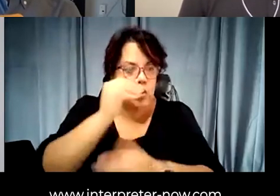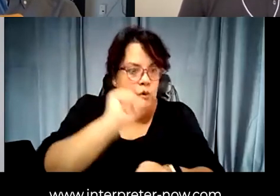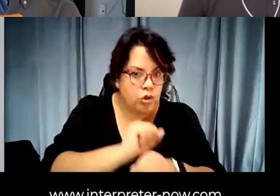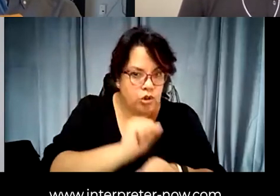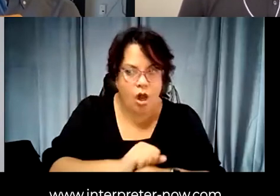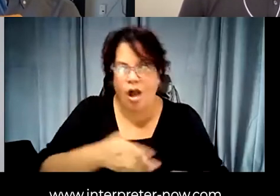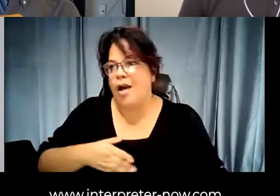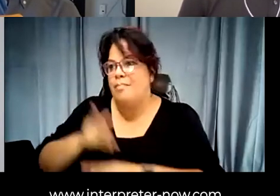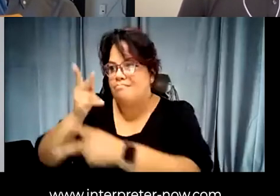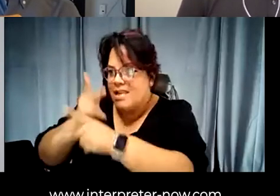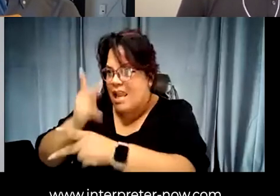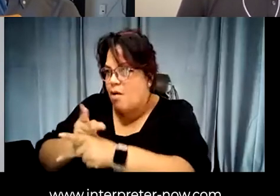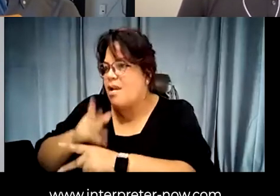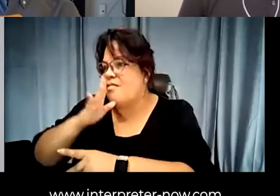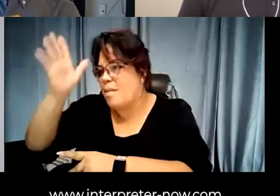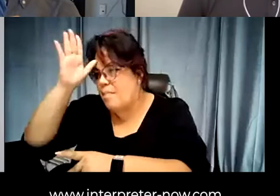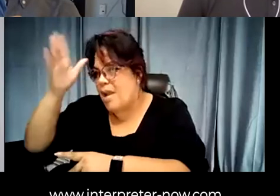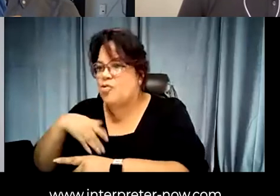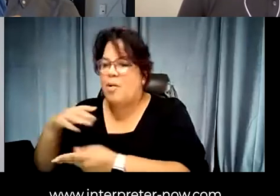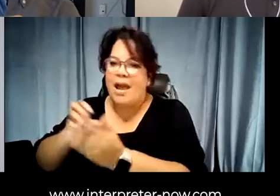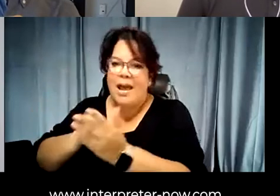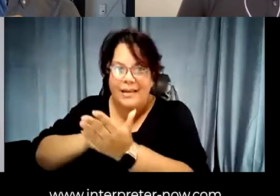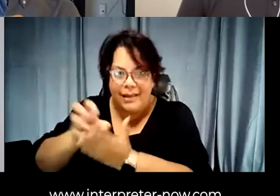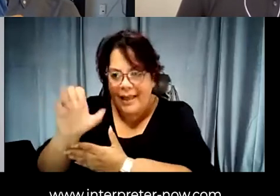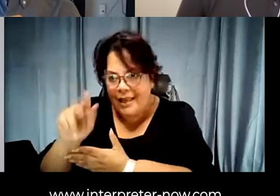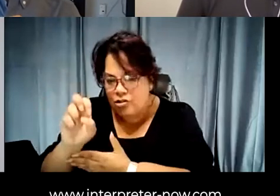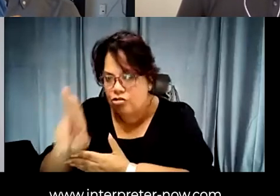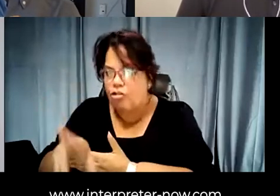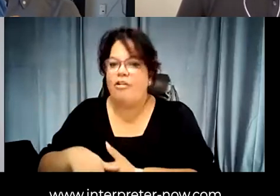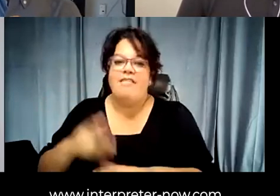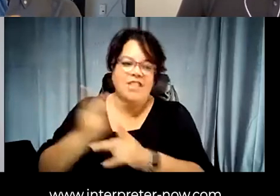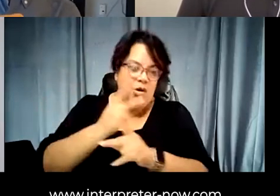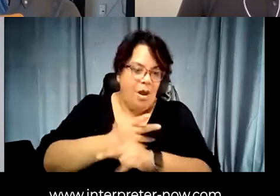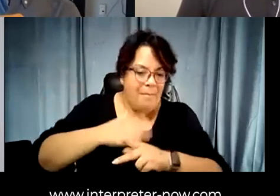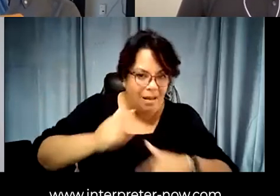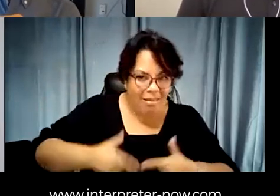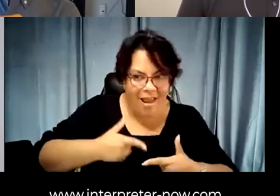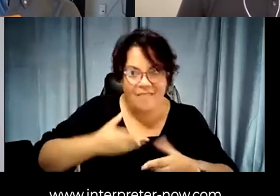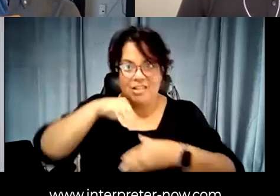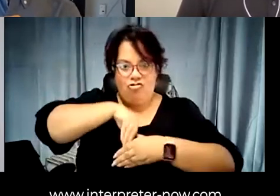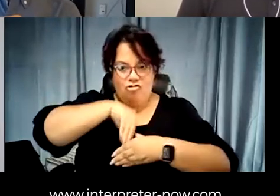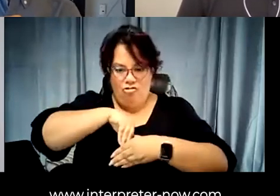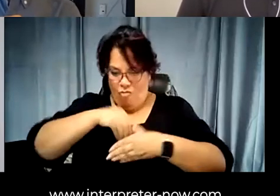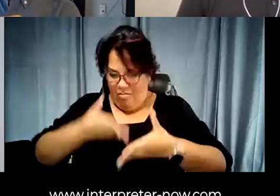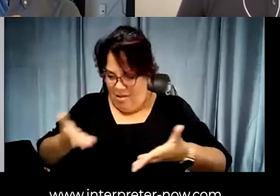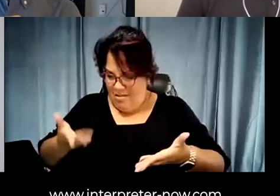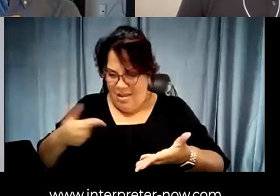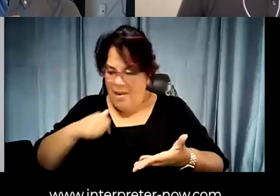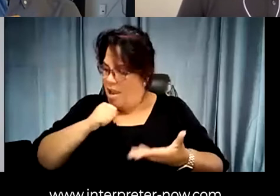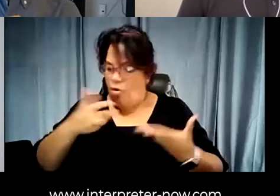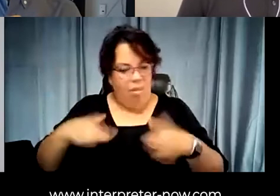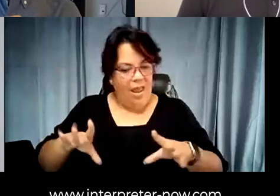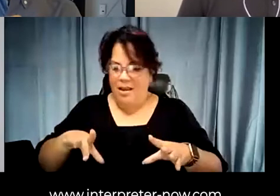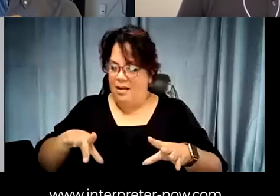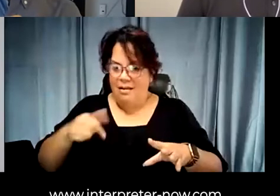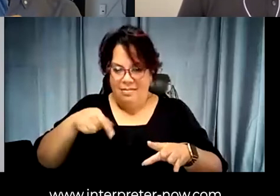ailing parent that had cancer, and figuring out just life and internal changes of, I don't like this anymore. This is no longer the path for